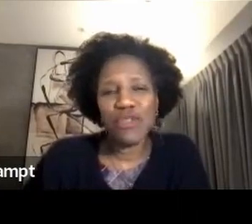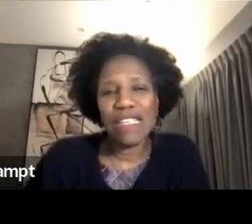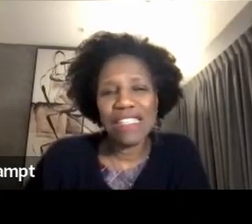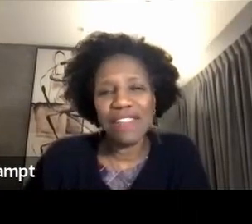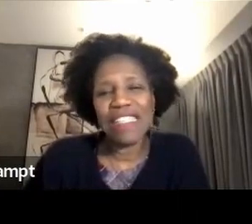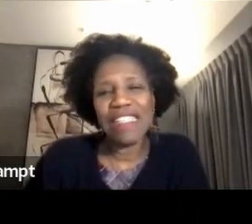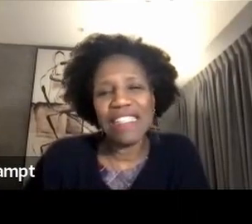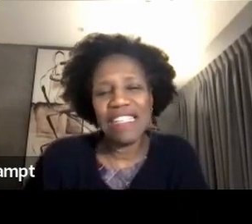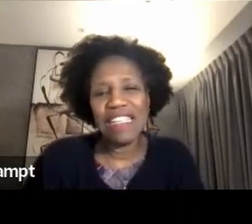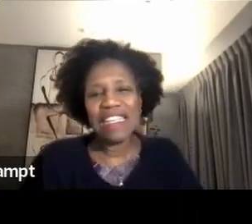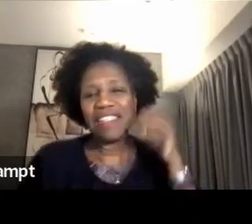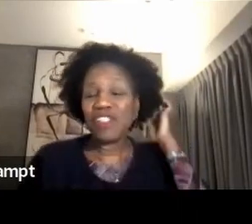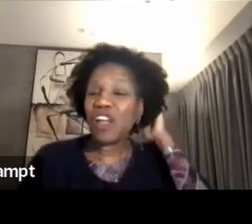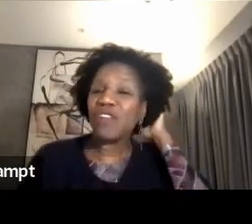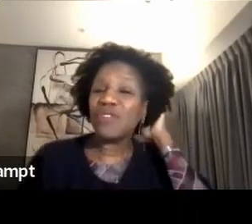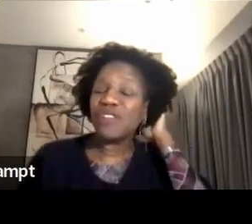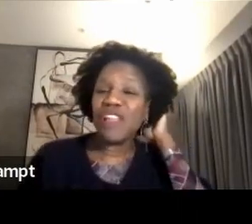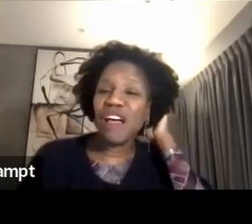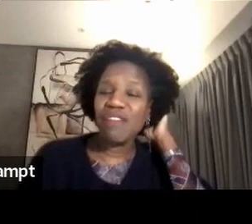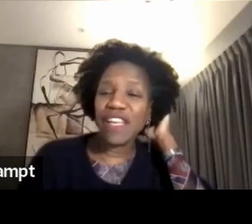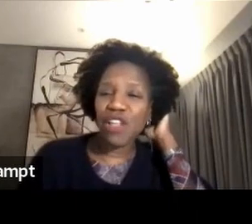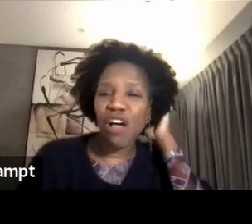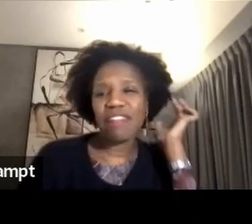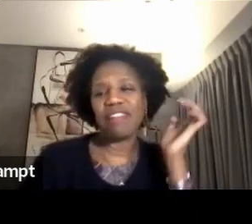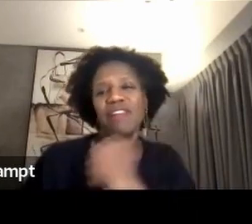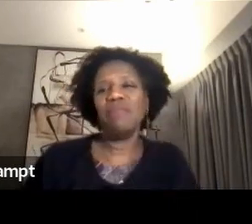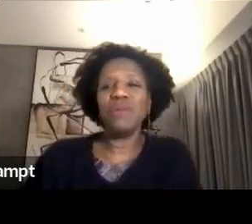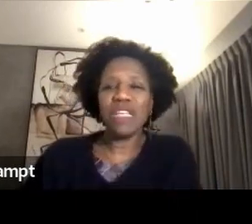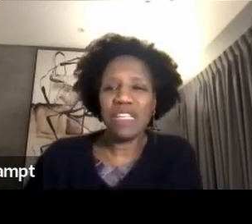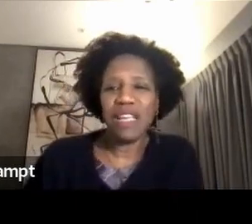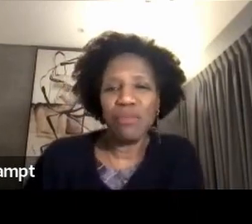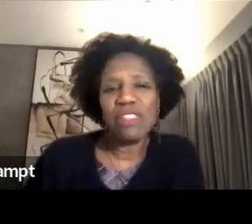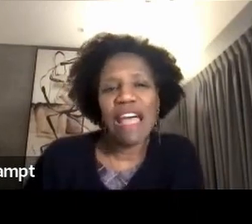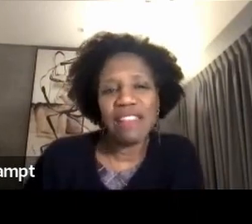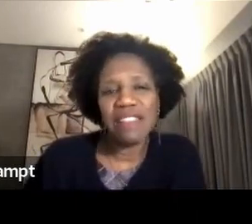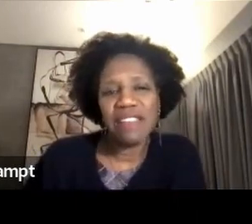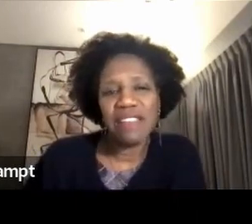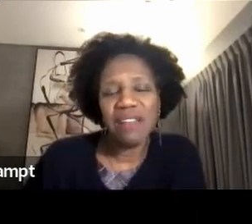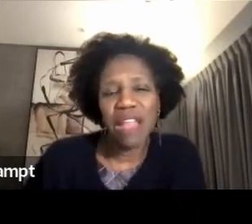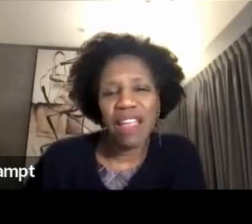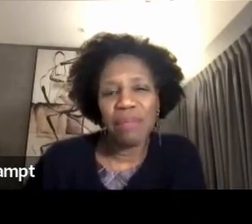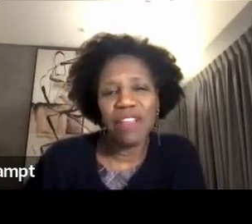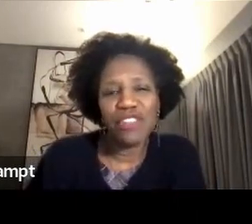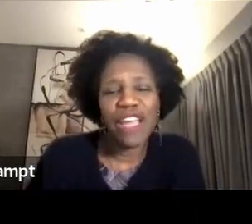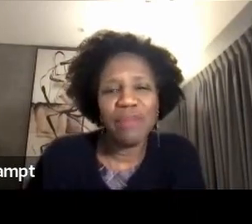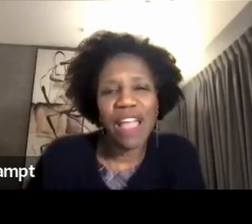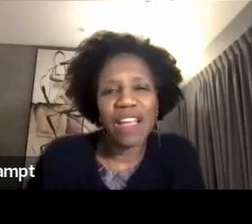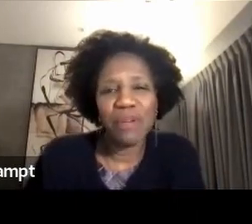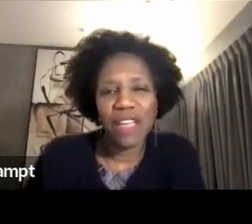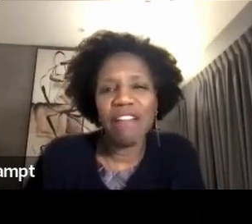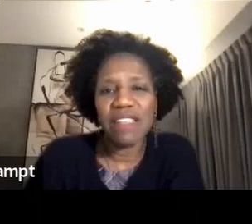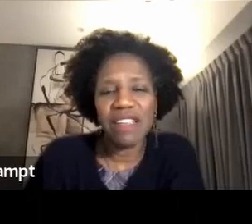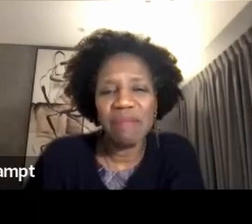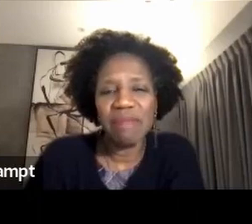released in 2017, is chock full of love and loss, beauty and brutality, Black pleasure and